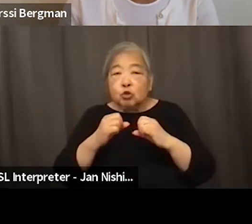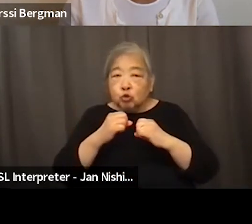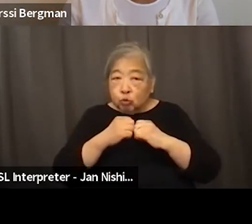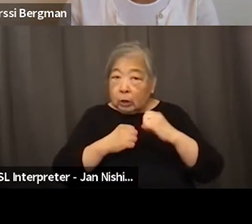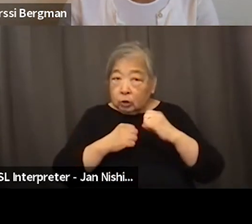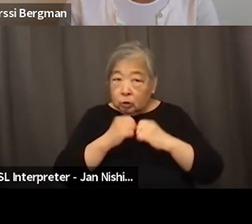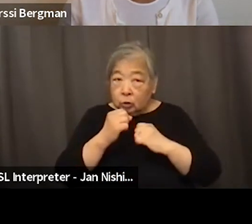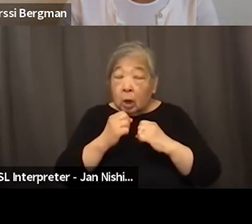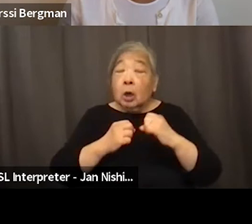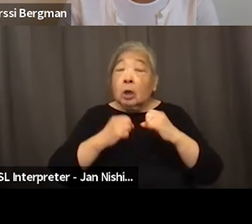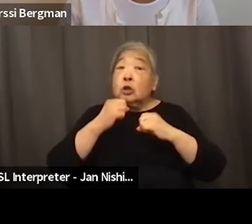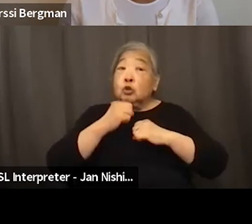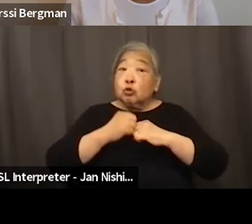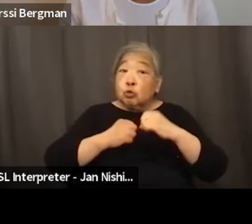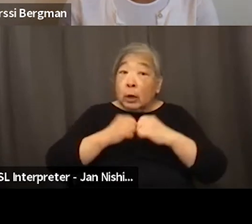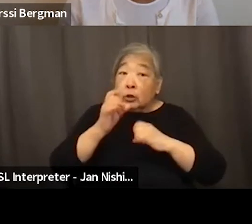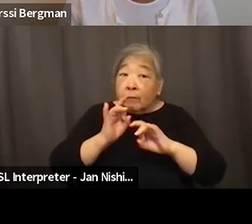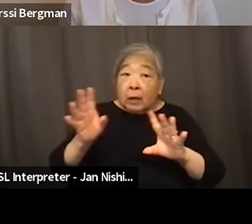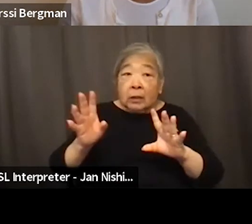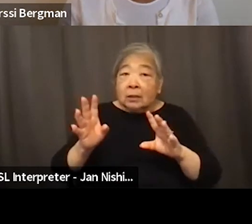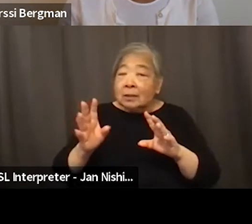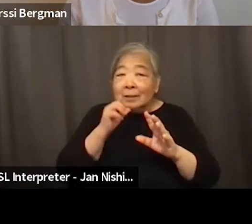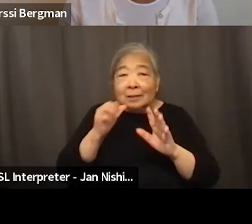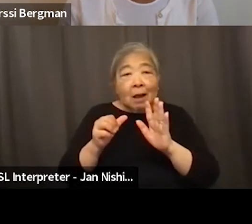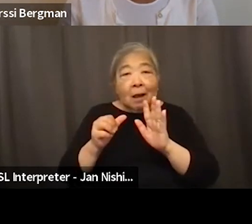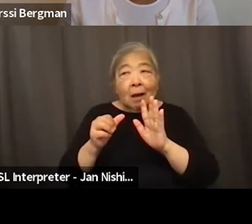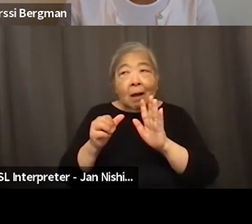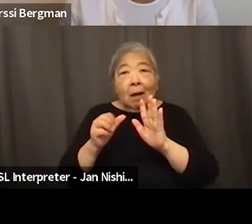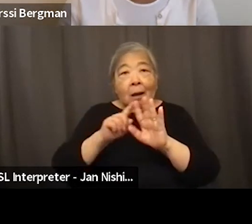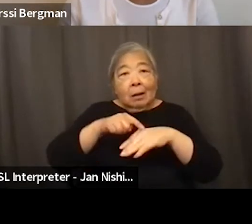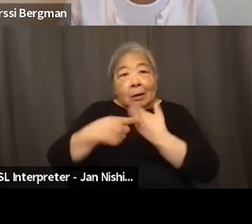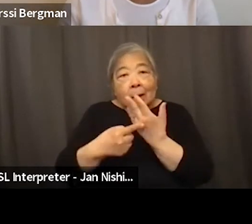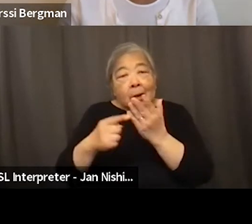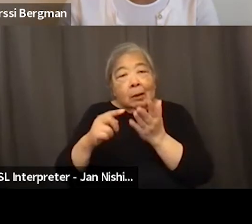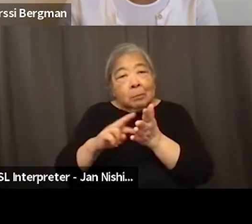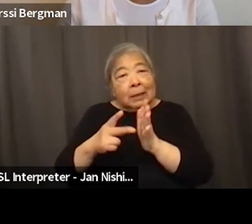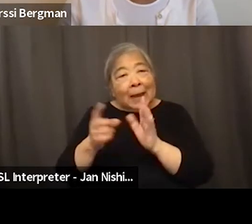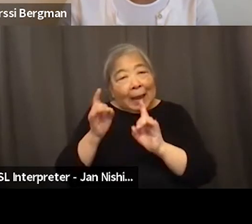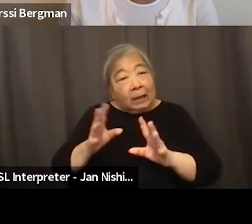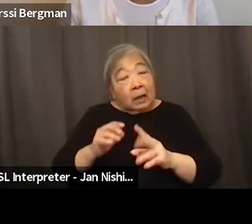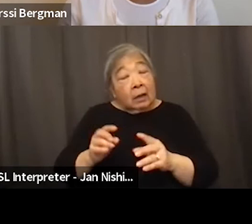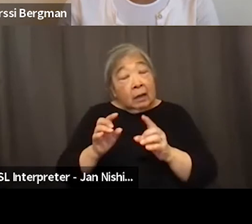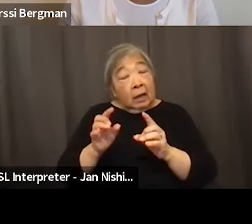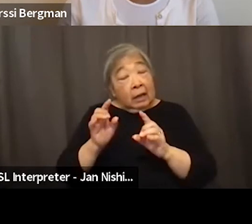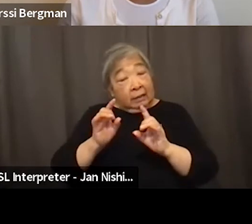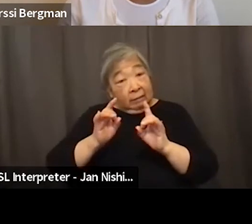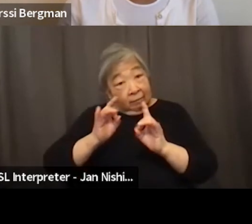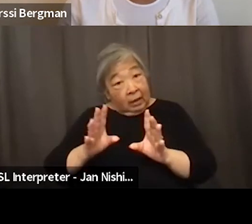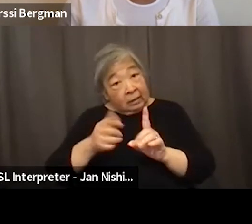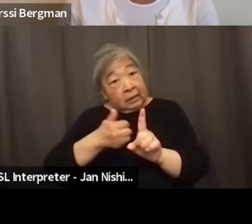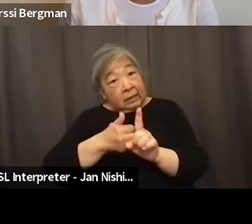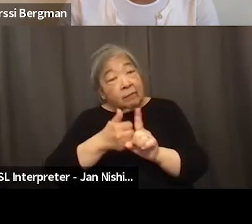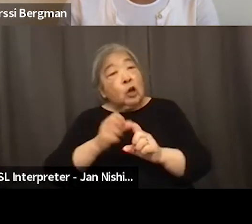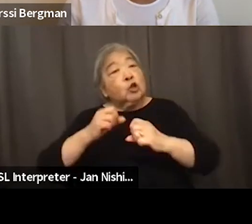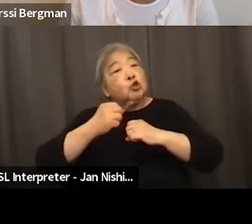right? Structural violence is not indicative of hate. Structural violence is violence onto itself, and structural violence